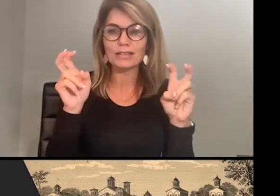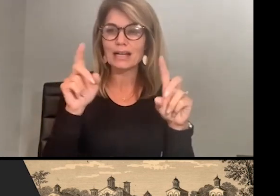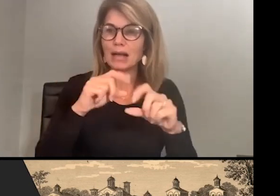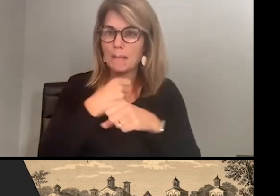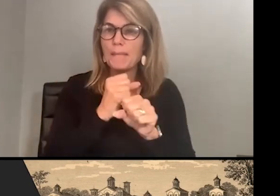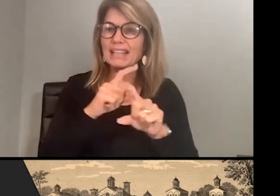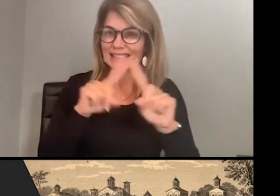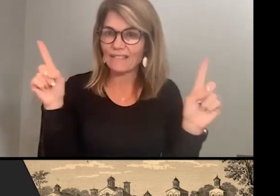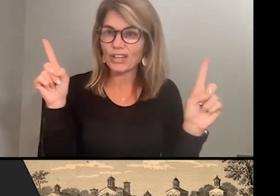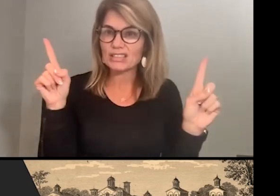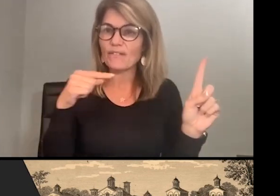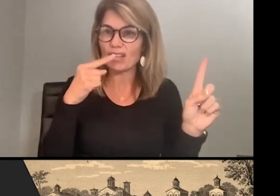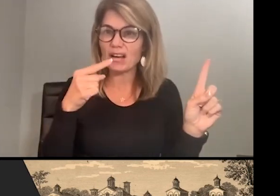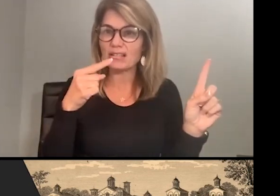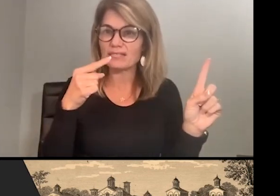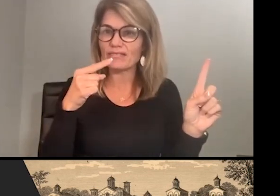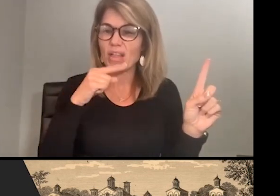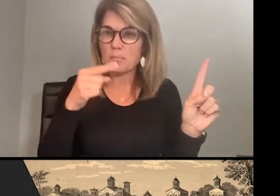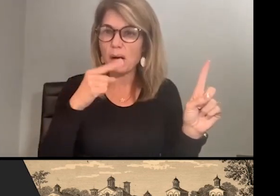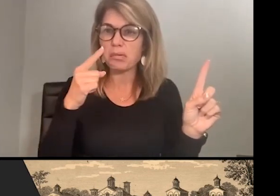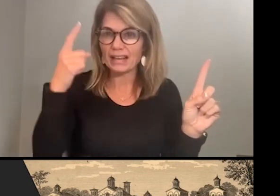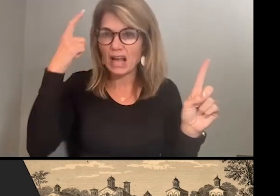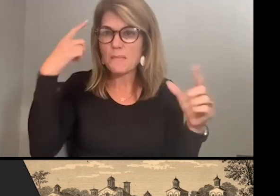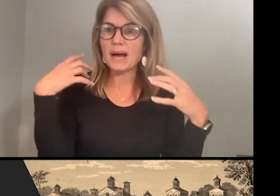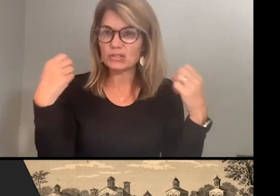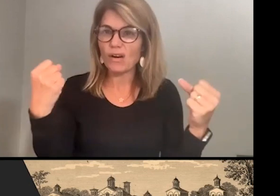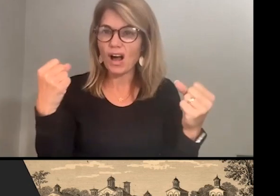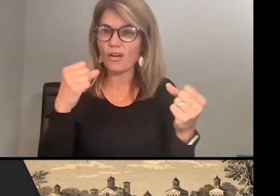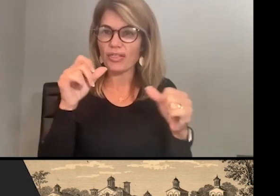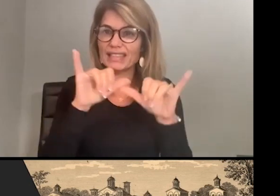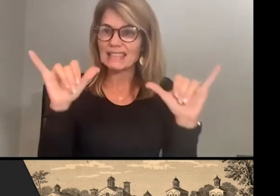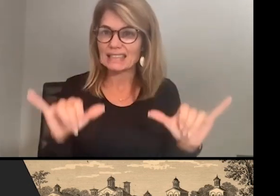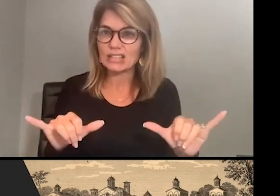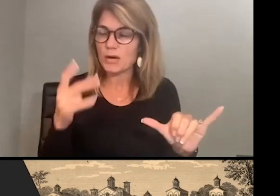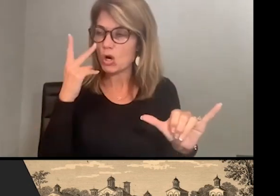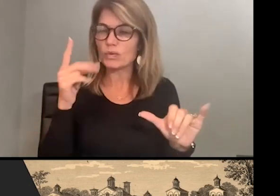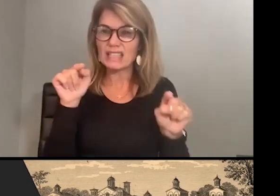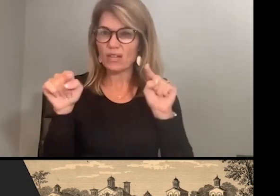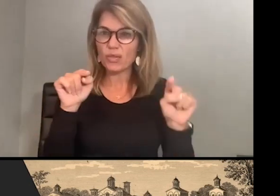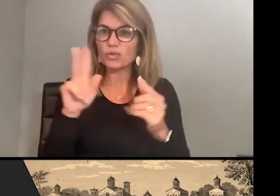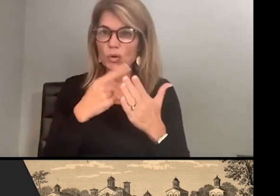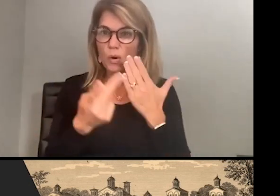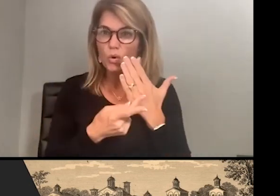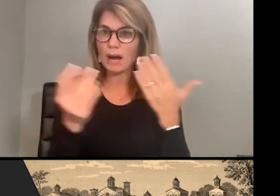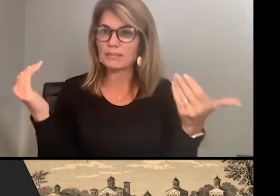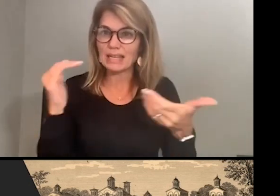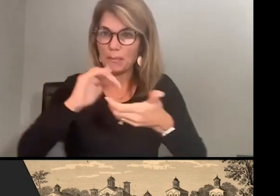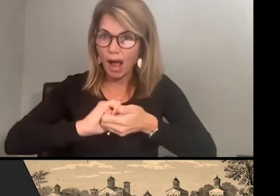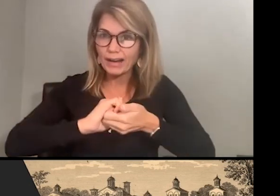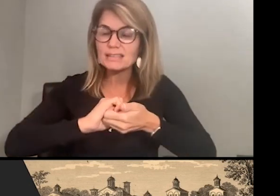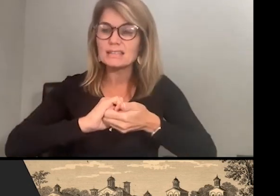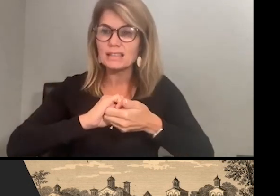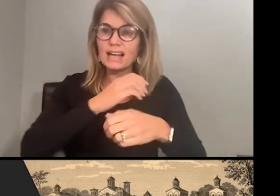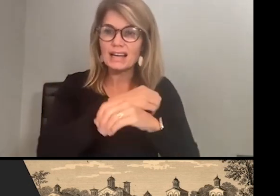the public mental health system or services system in the United States. We see those two programs combined, crisis combined